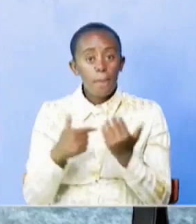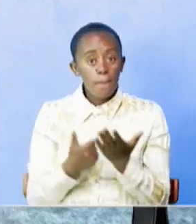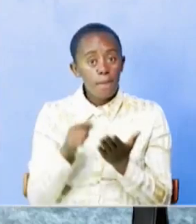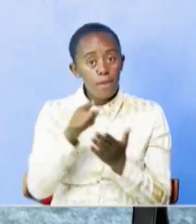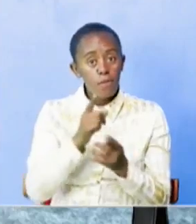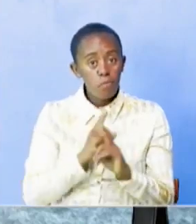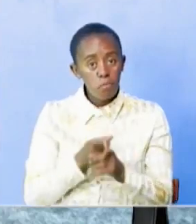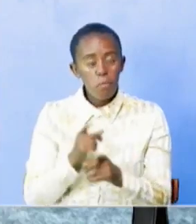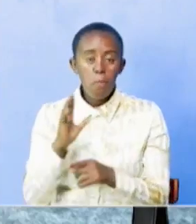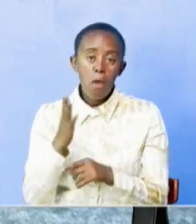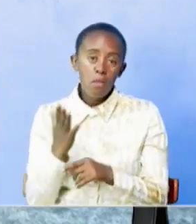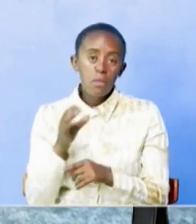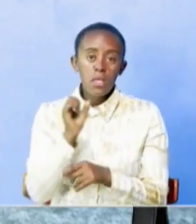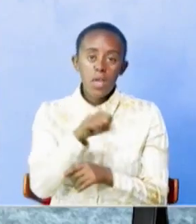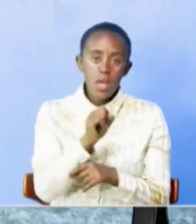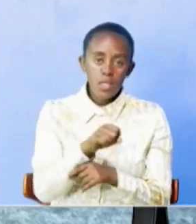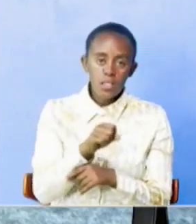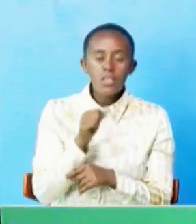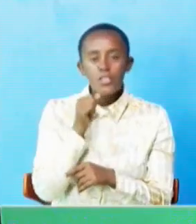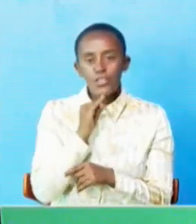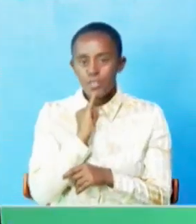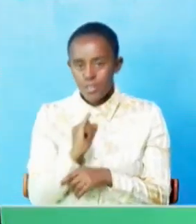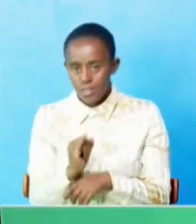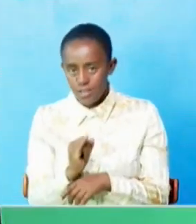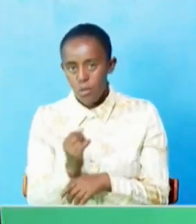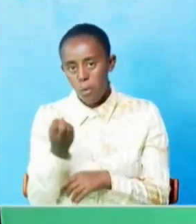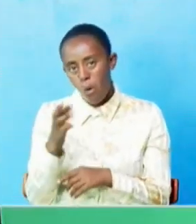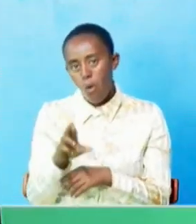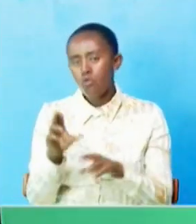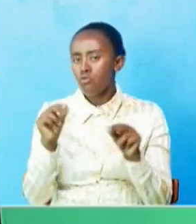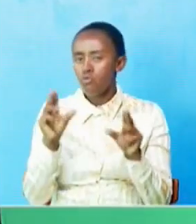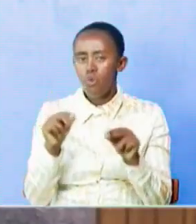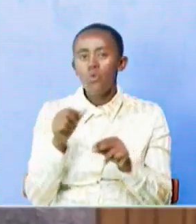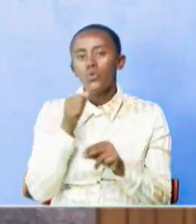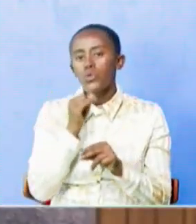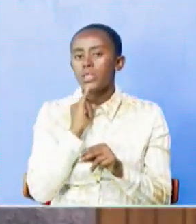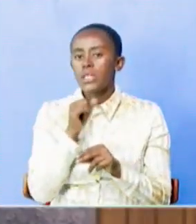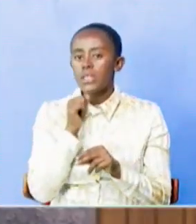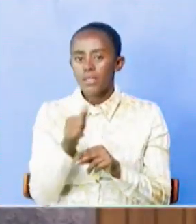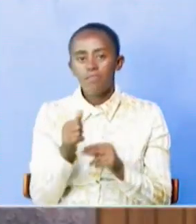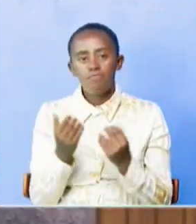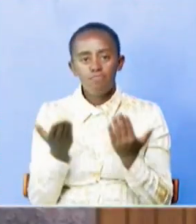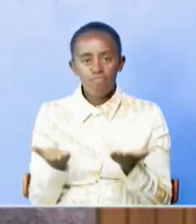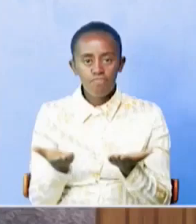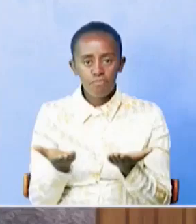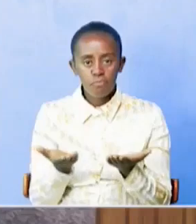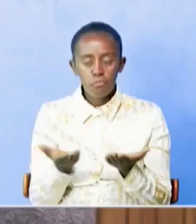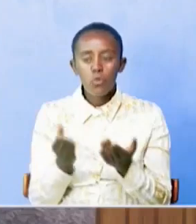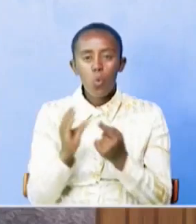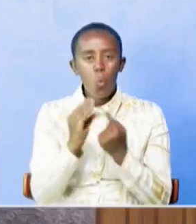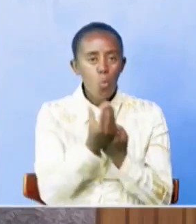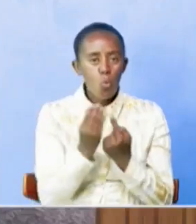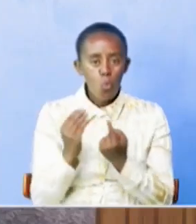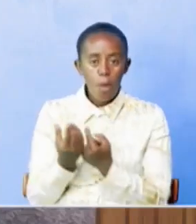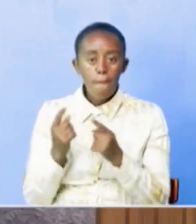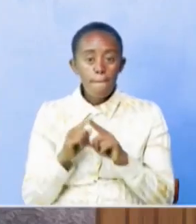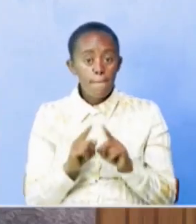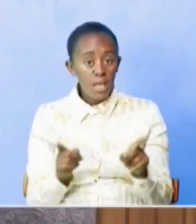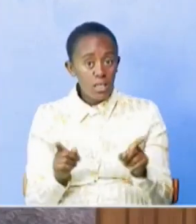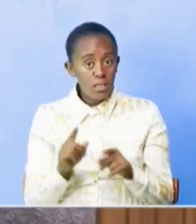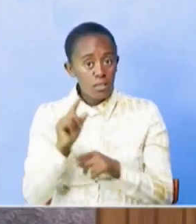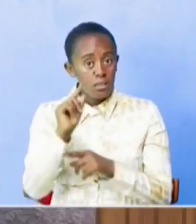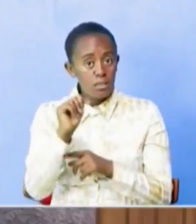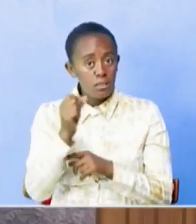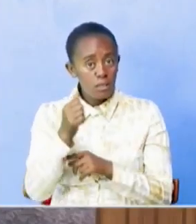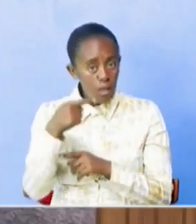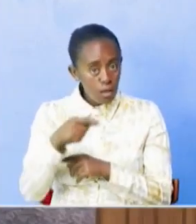answer might be yes, she is, or no, she isn't. It depends, because tag